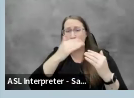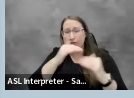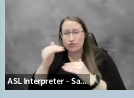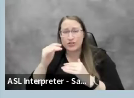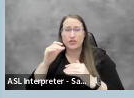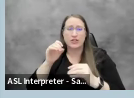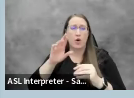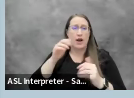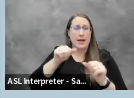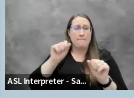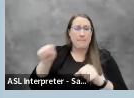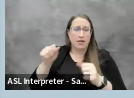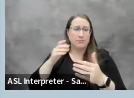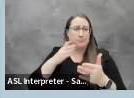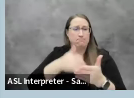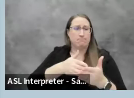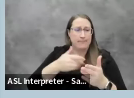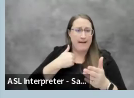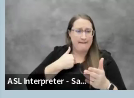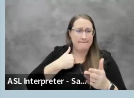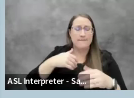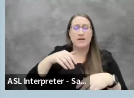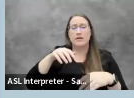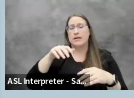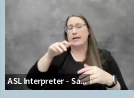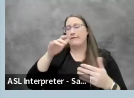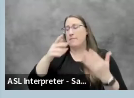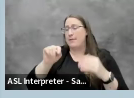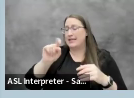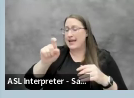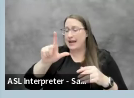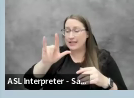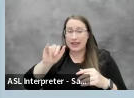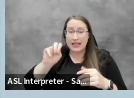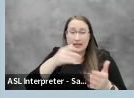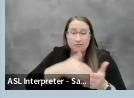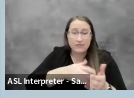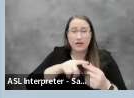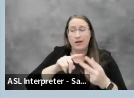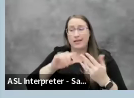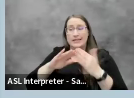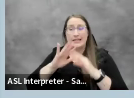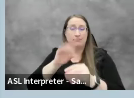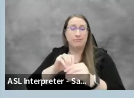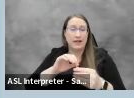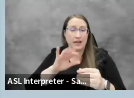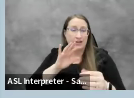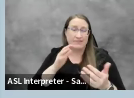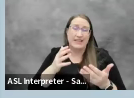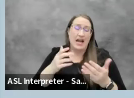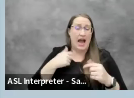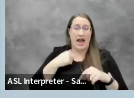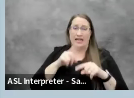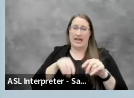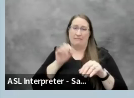or encumbrances they would have. If there was a tax lien, the city might get involved. So I can't give